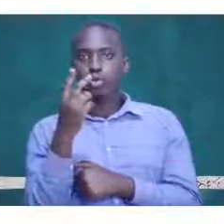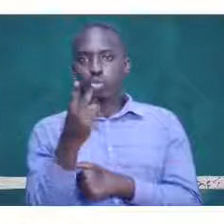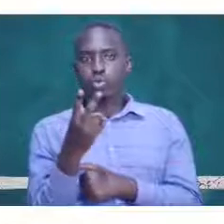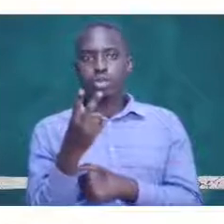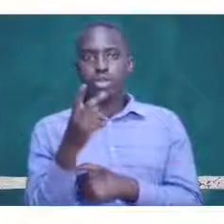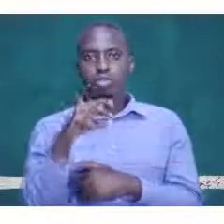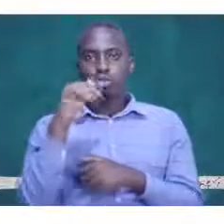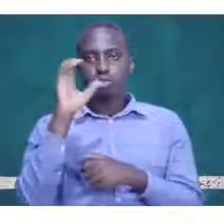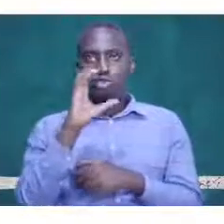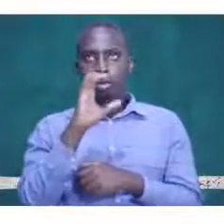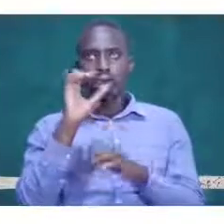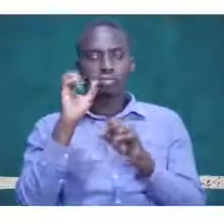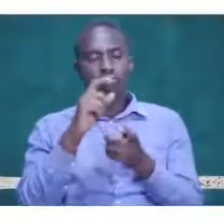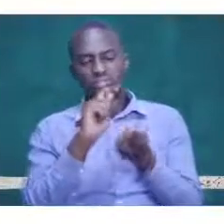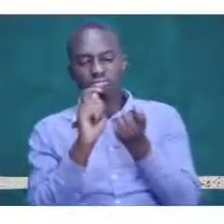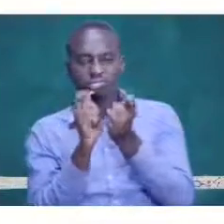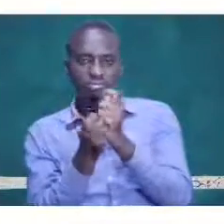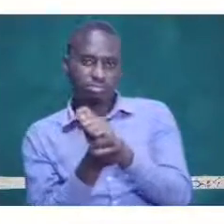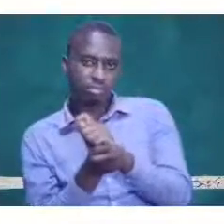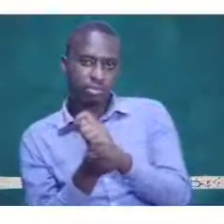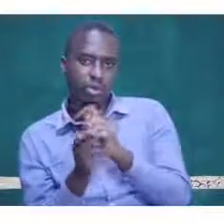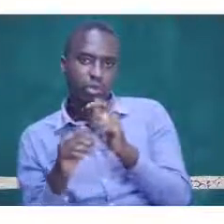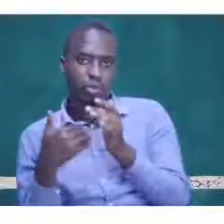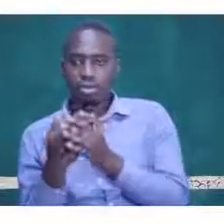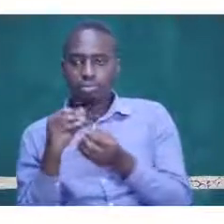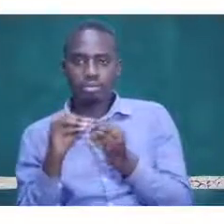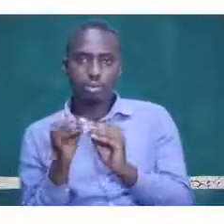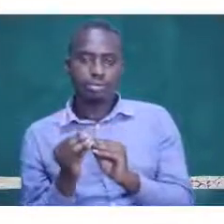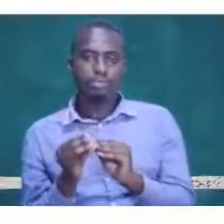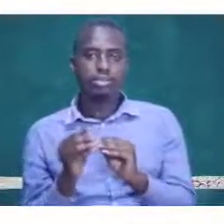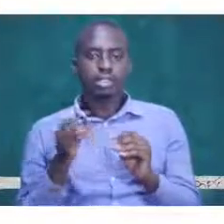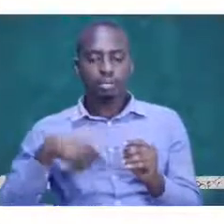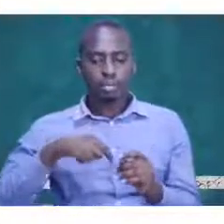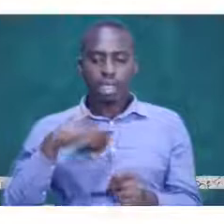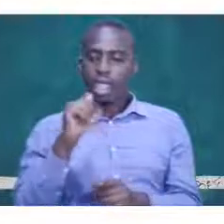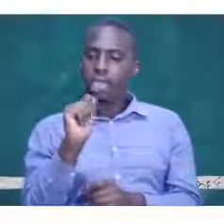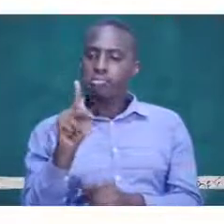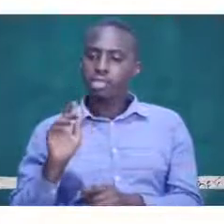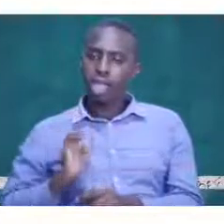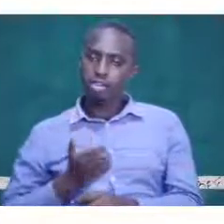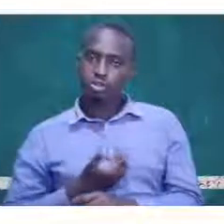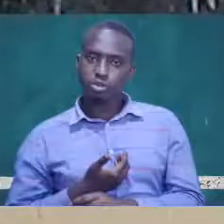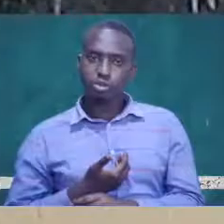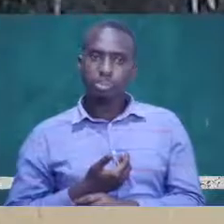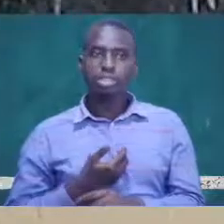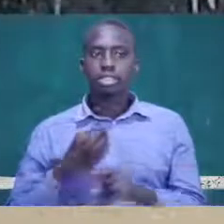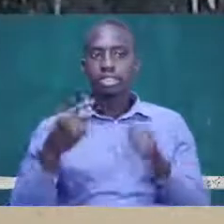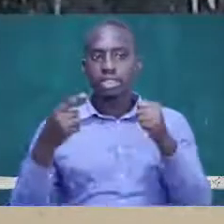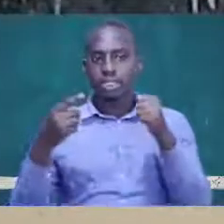up, we can round off to the whole number. Now it is, our accelerator principle is